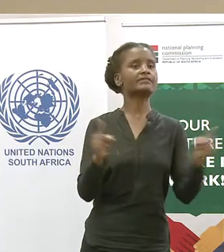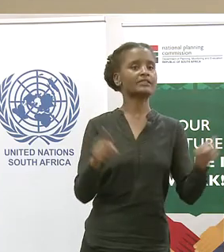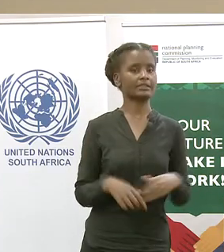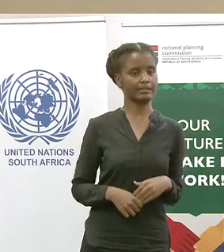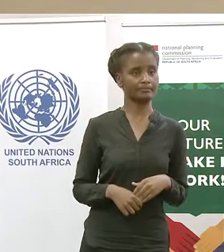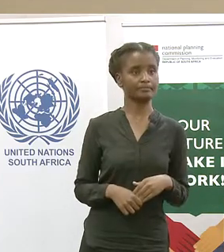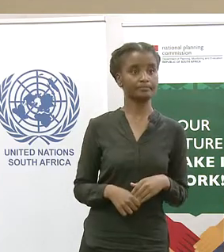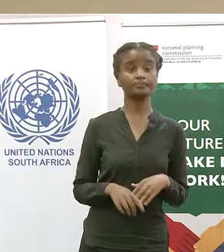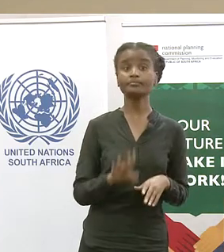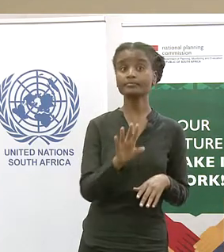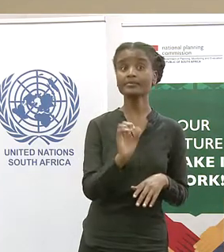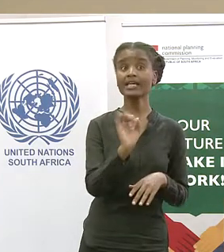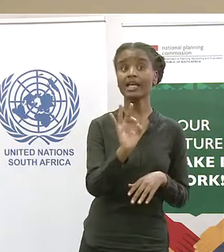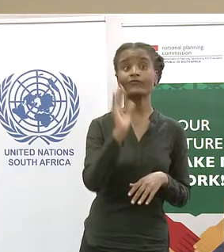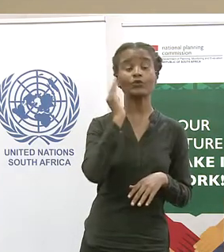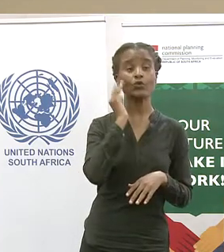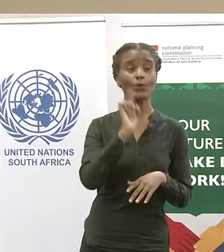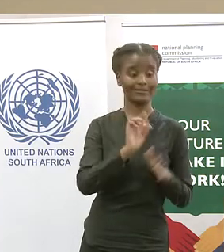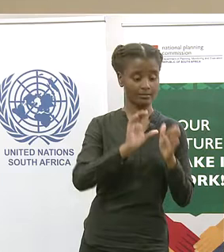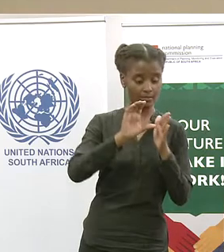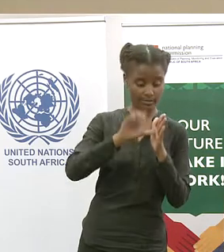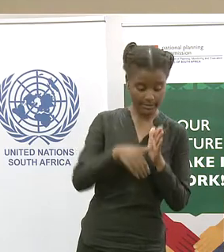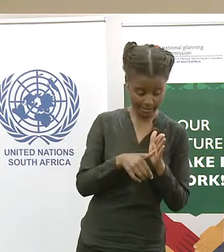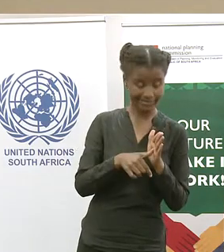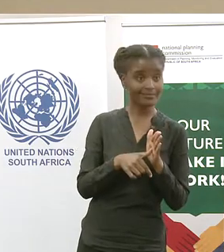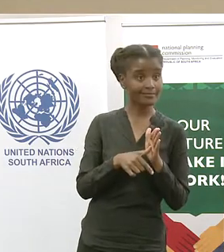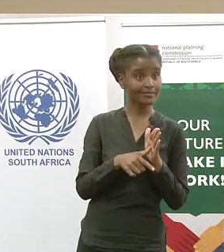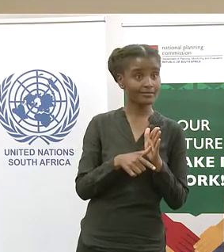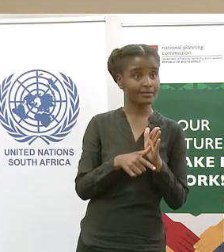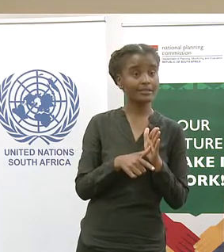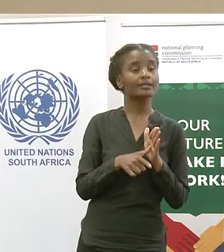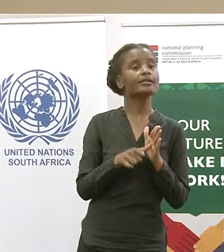know that disability offers us,